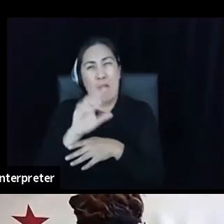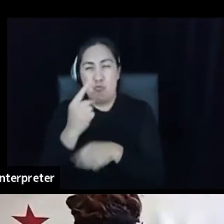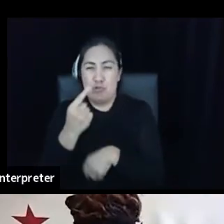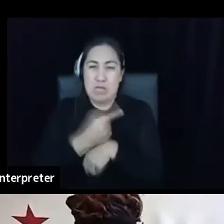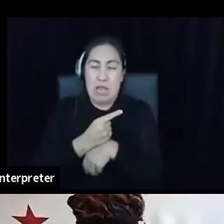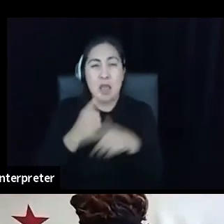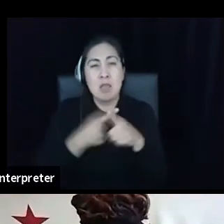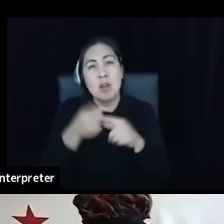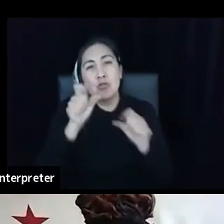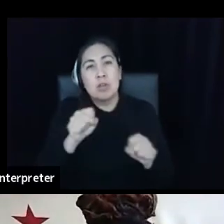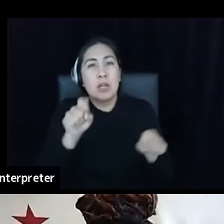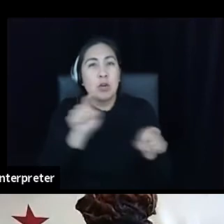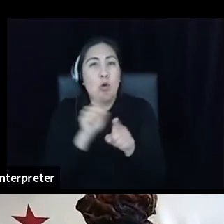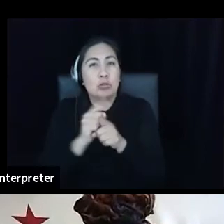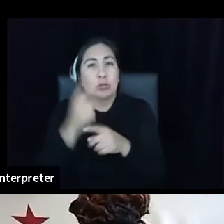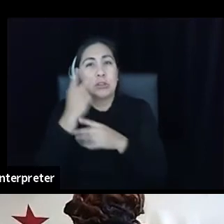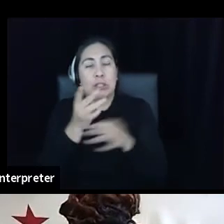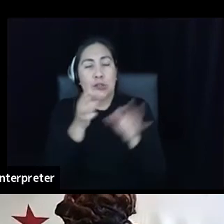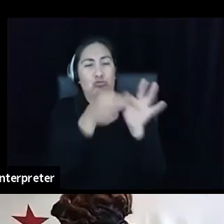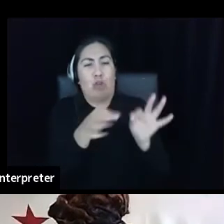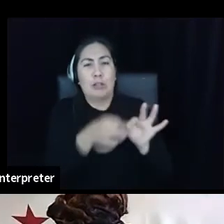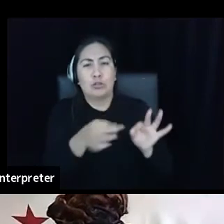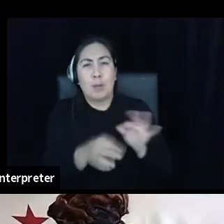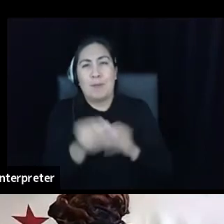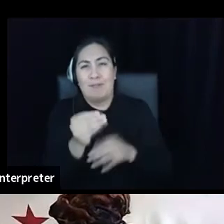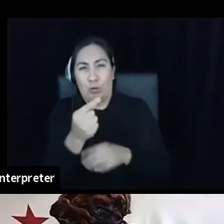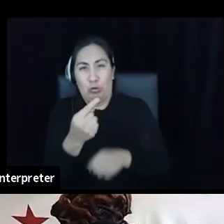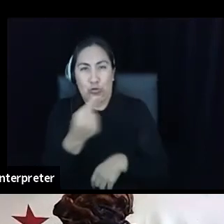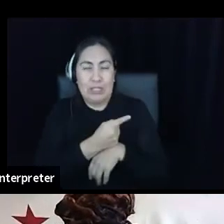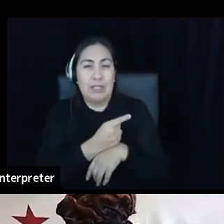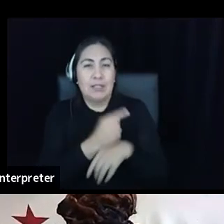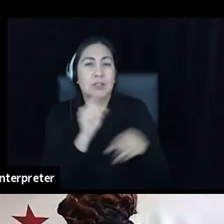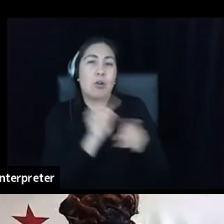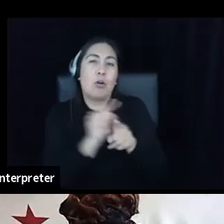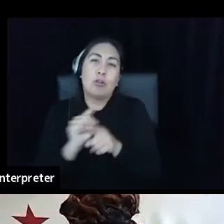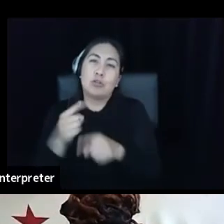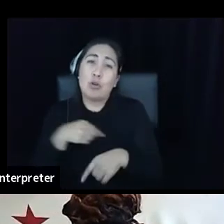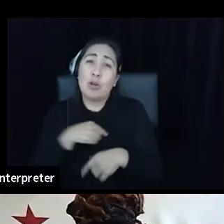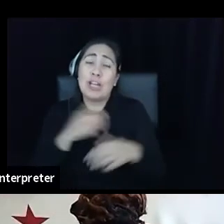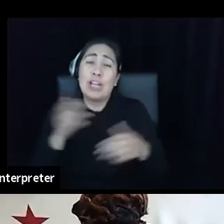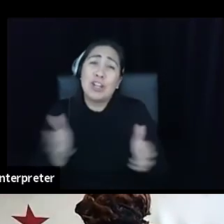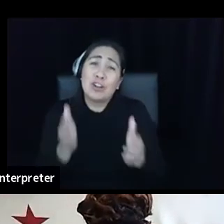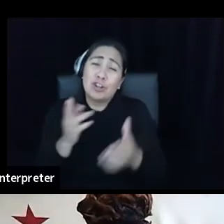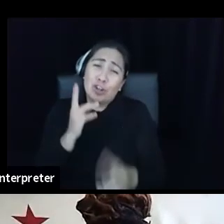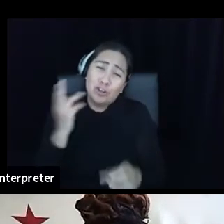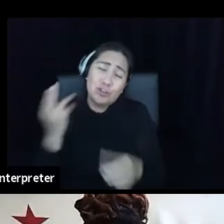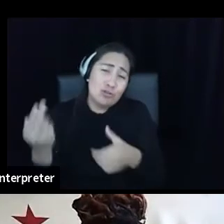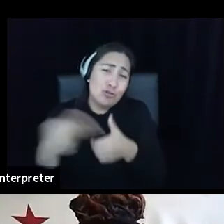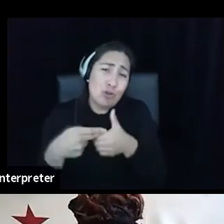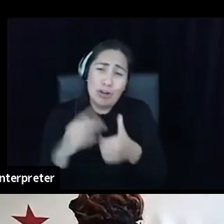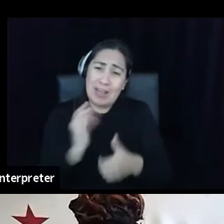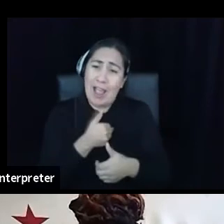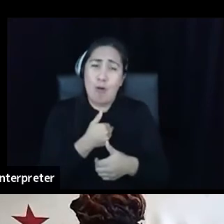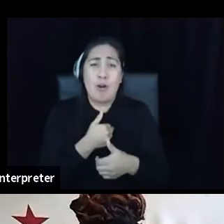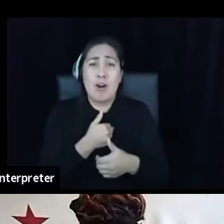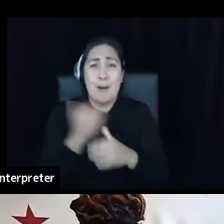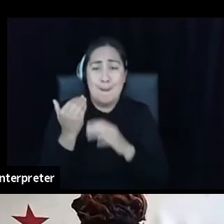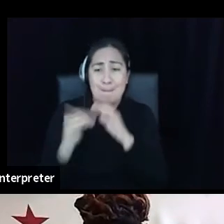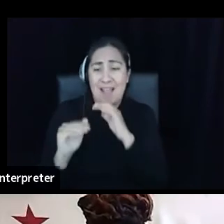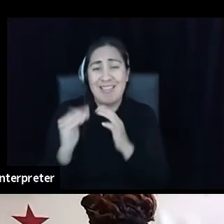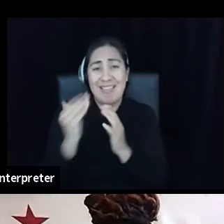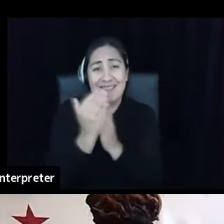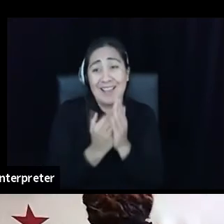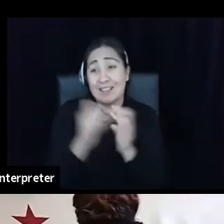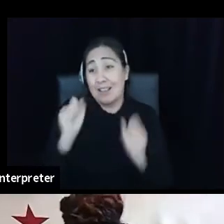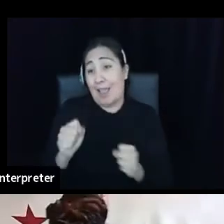within a couple of days. And we really encourage you to join HowlRound's mailing list so you can be advised of future